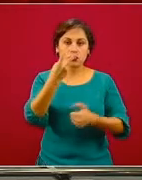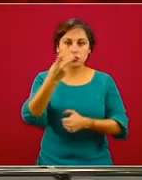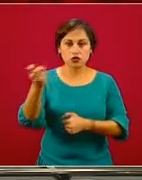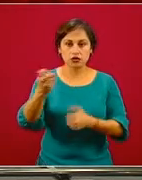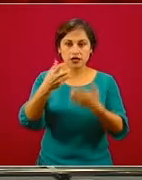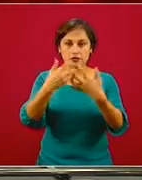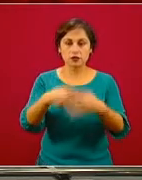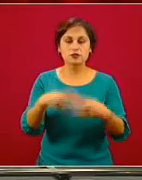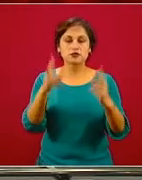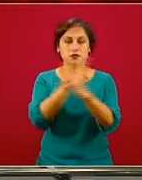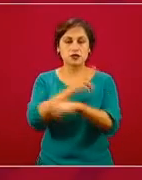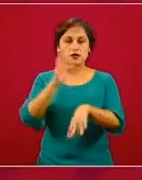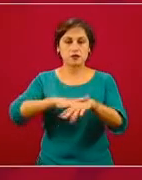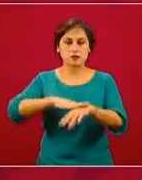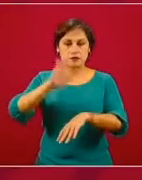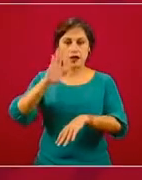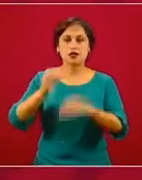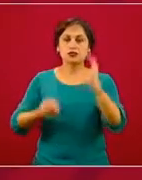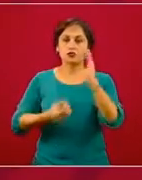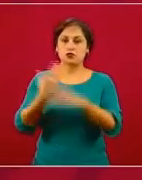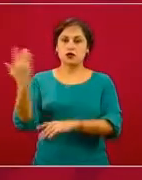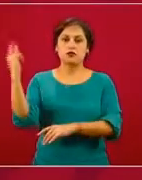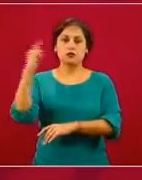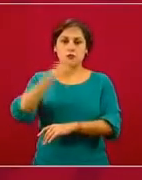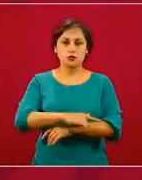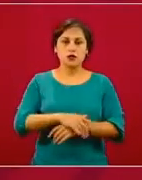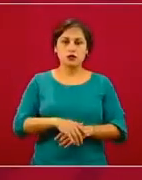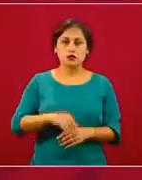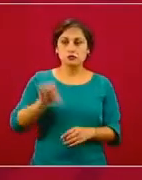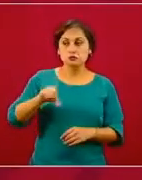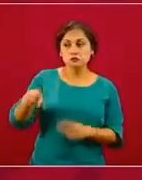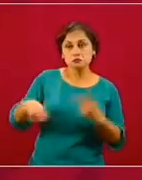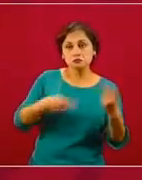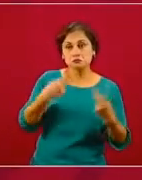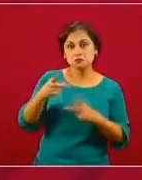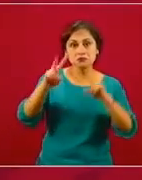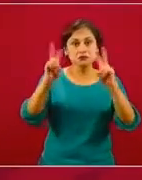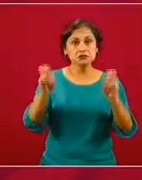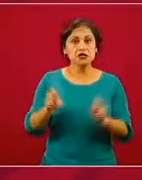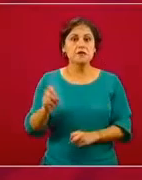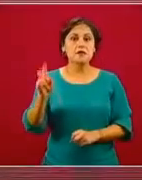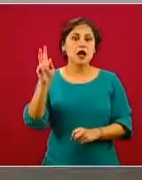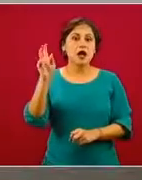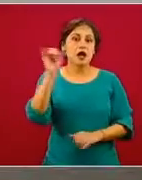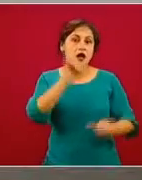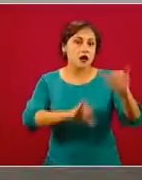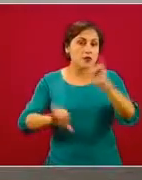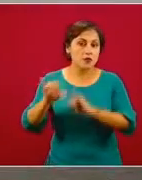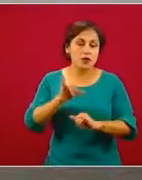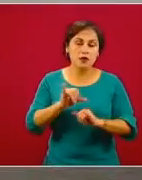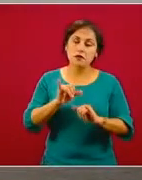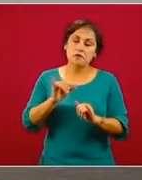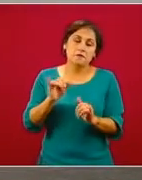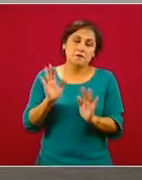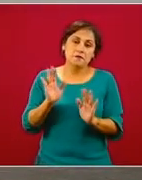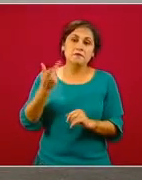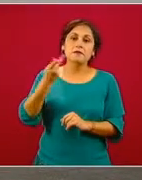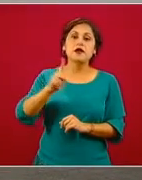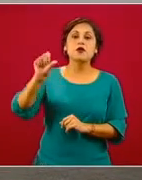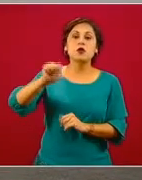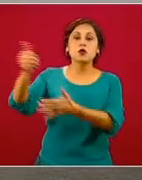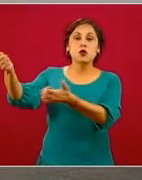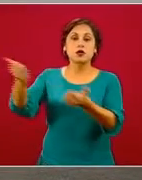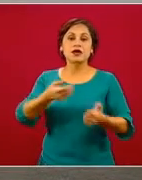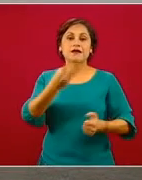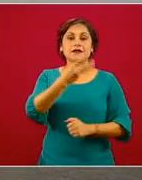Actually, we are we're having 200 ventilators arriving tonight, and